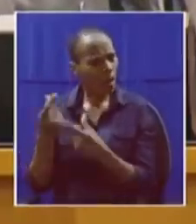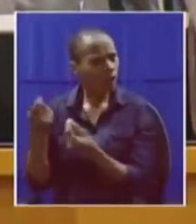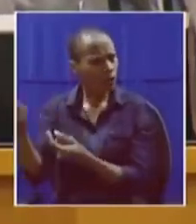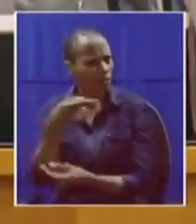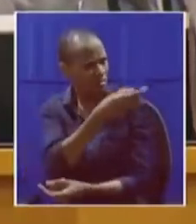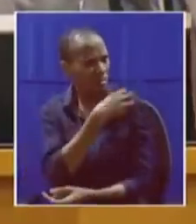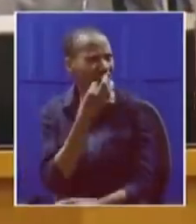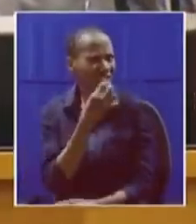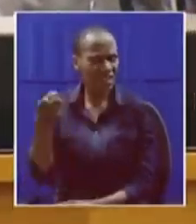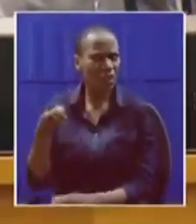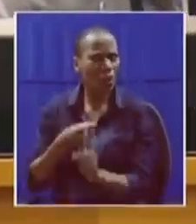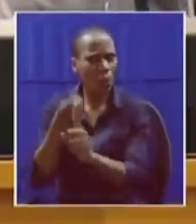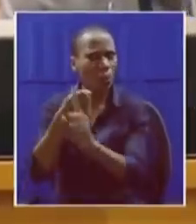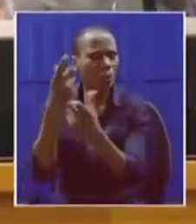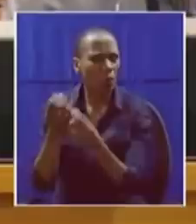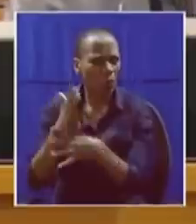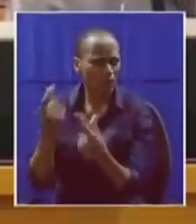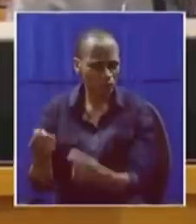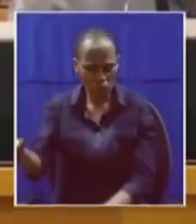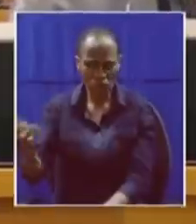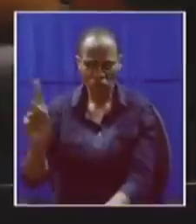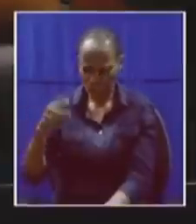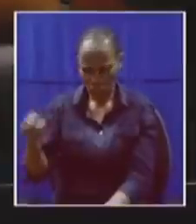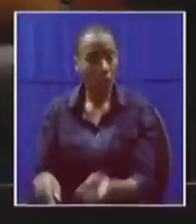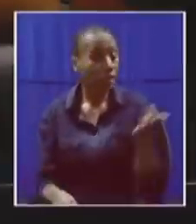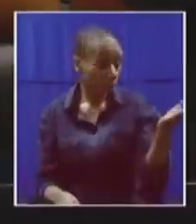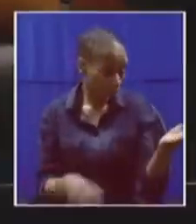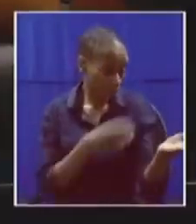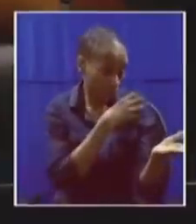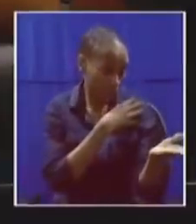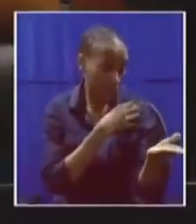House. Honourable Minister, will you withdraw that remark, please?